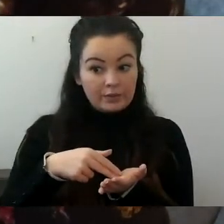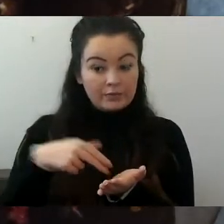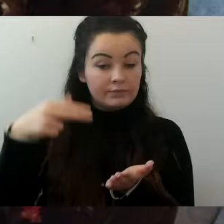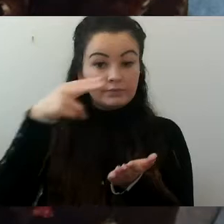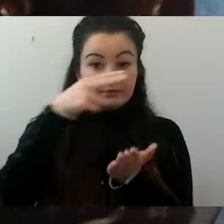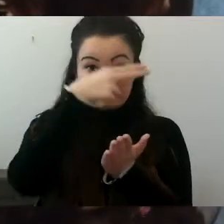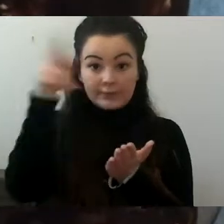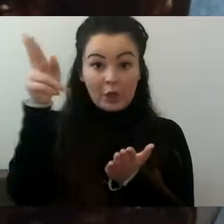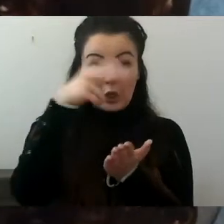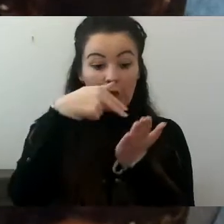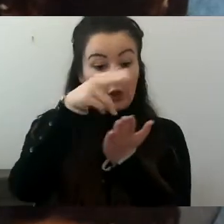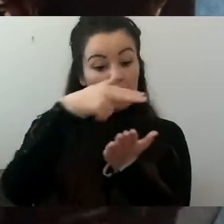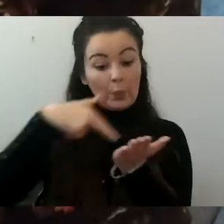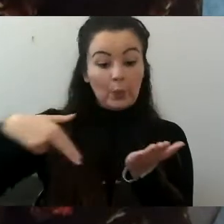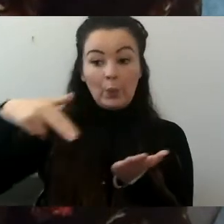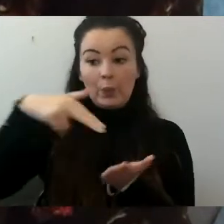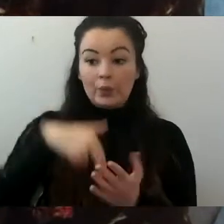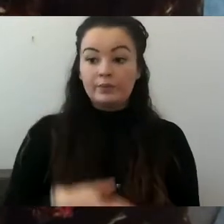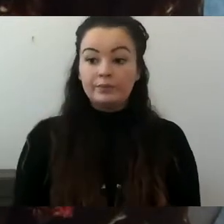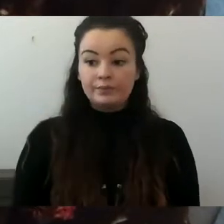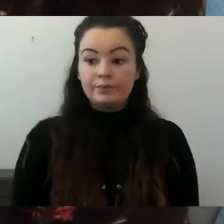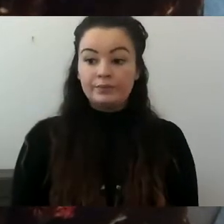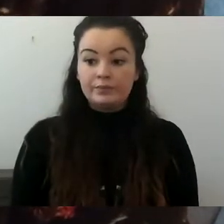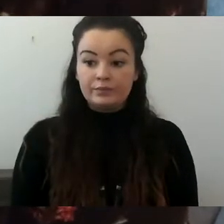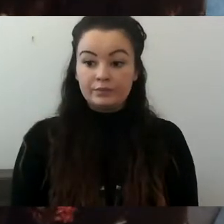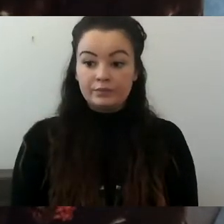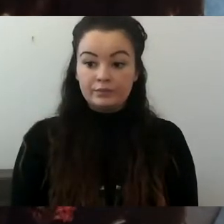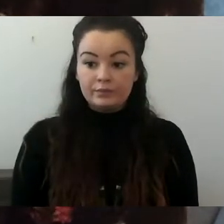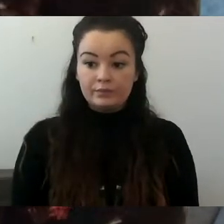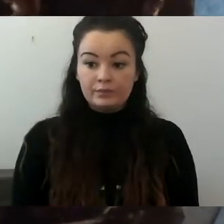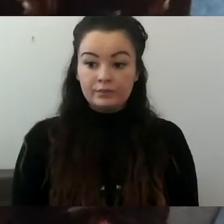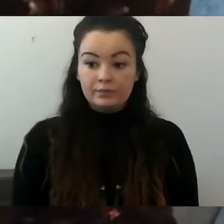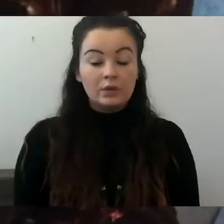I'm going to stick it down. And for the hair,